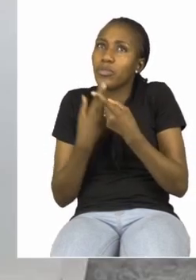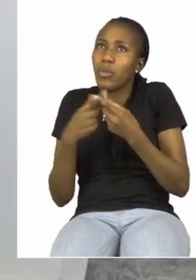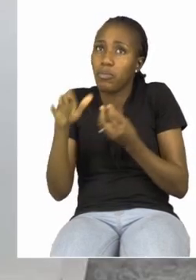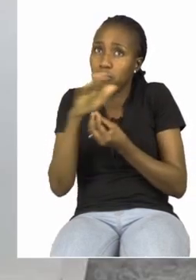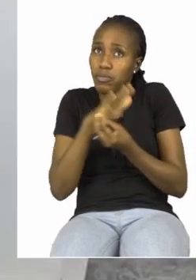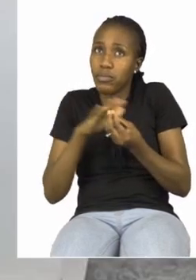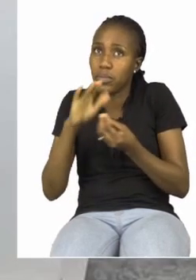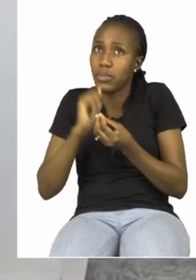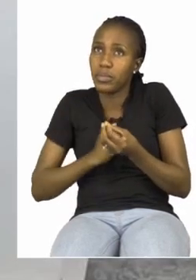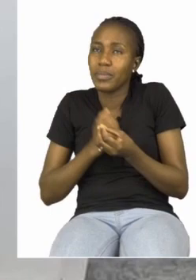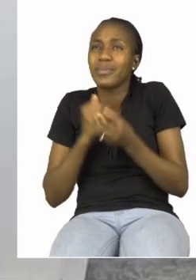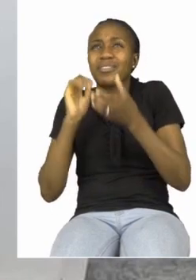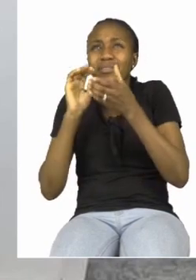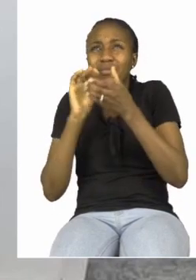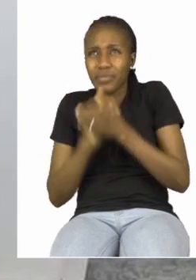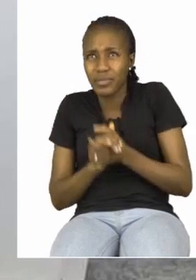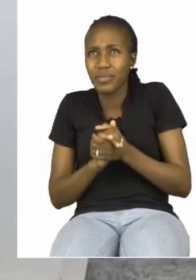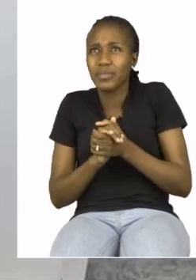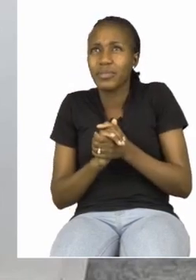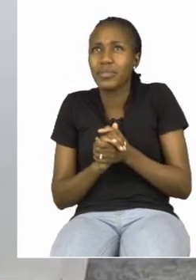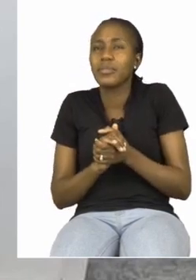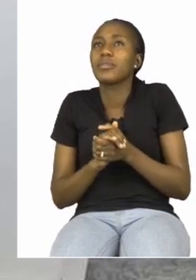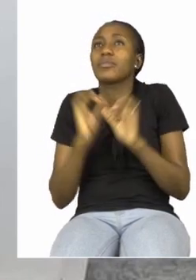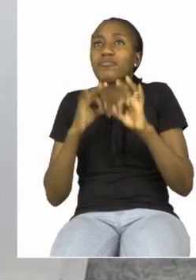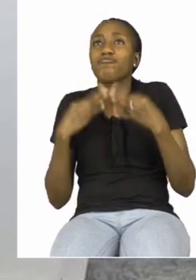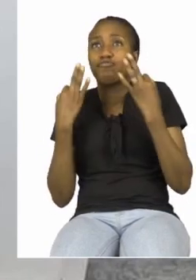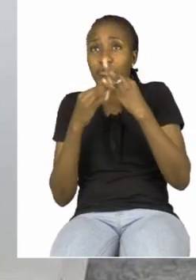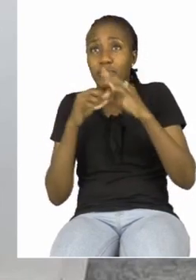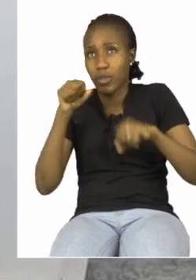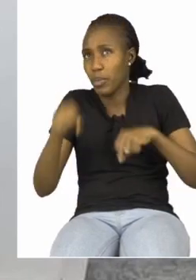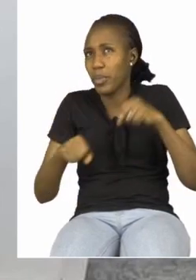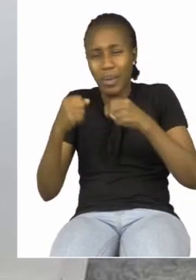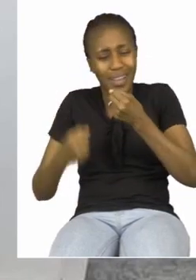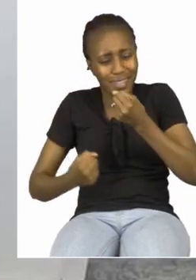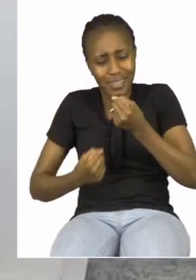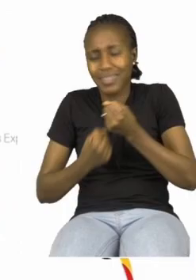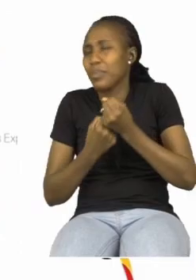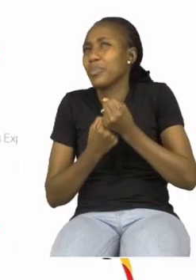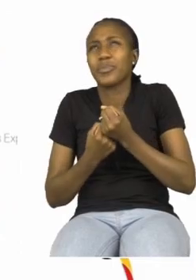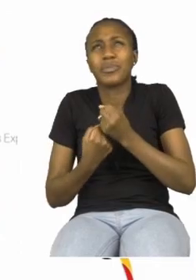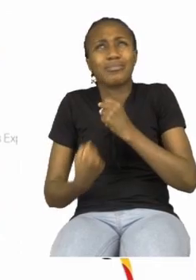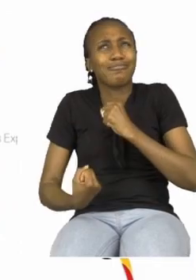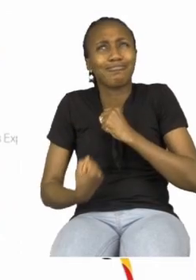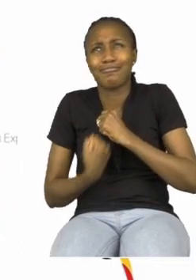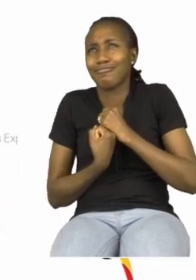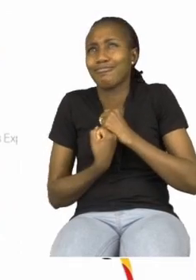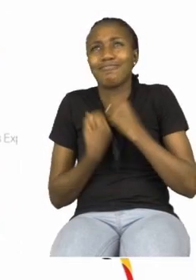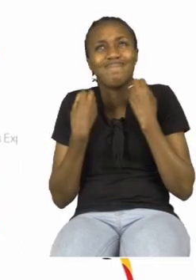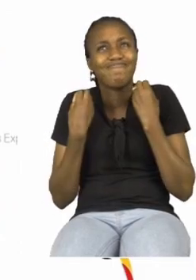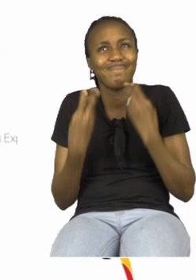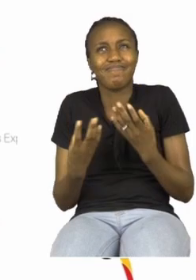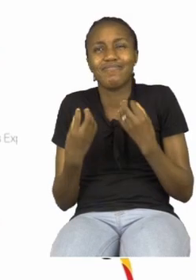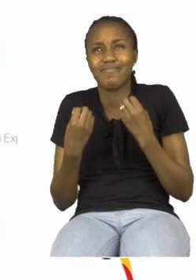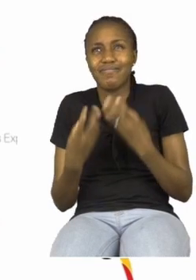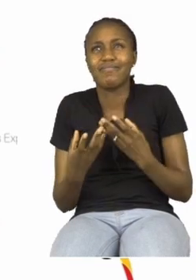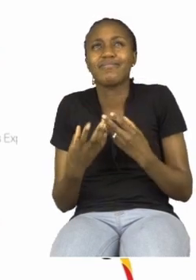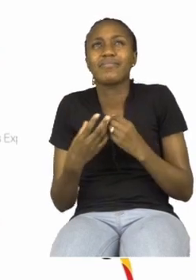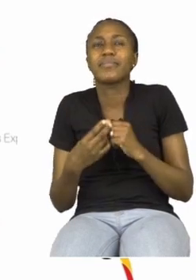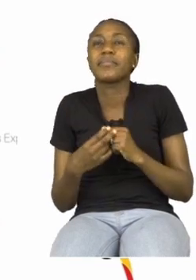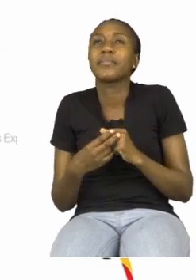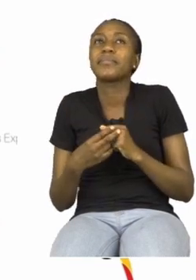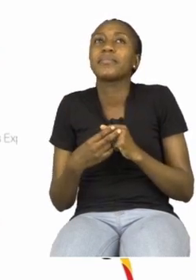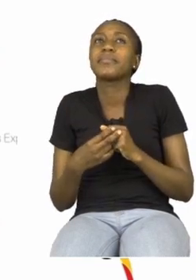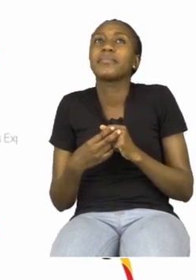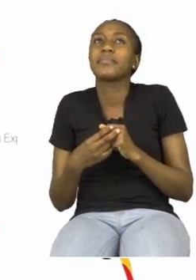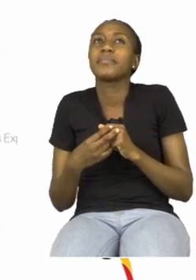my friends. The Namibian Cycling Federation, for me, it's been all about having fun in the sport. And for